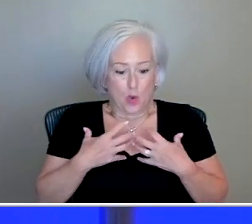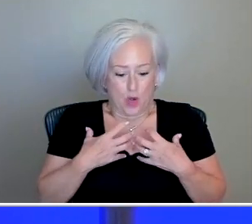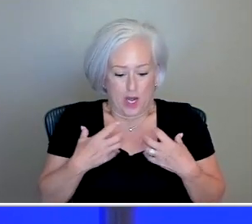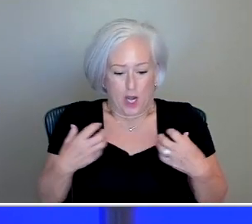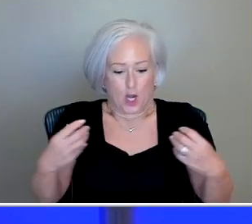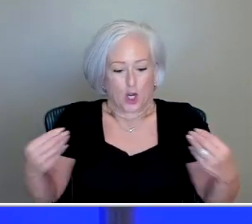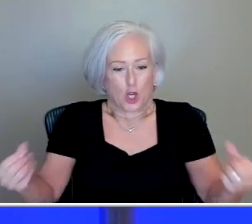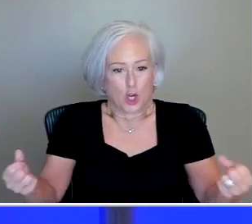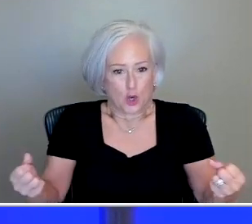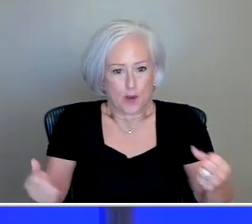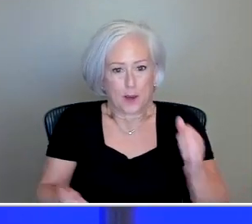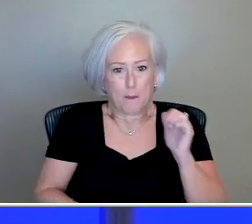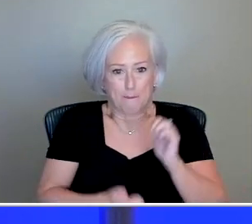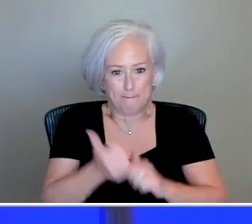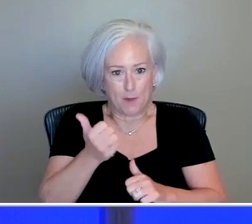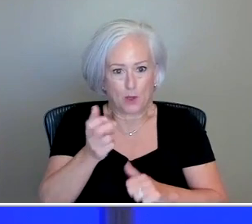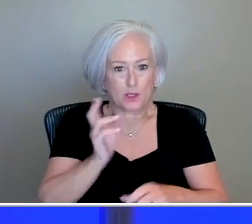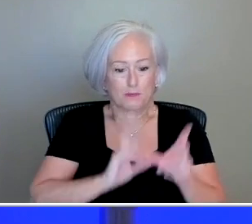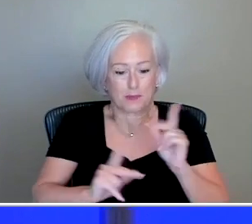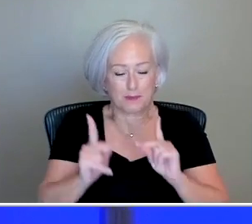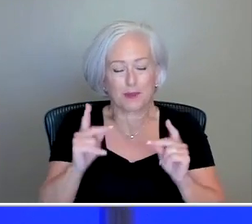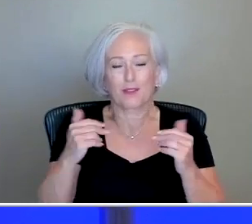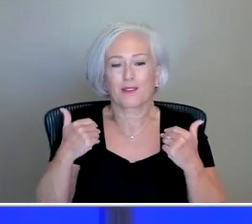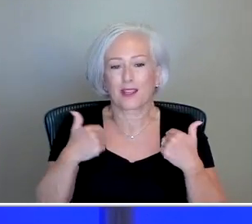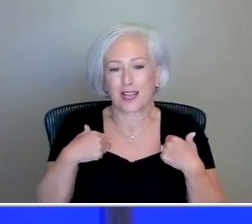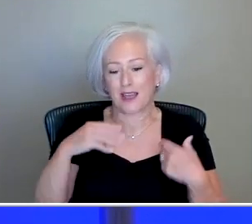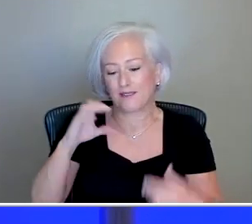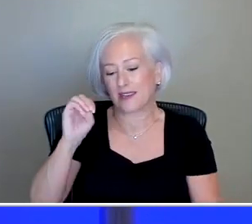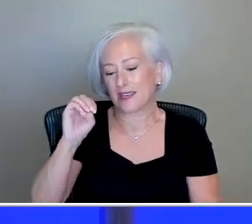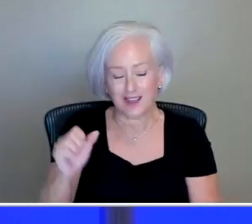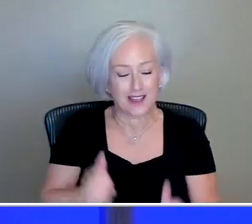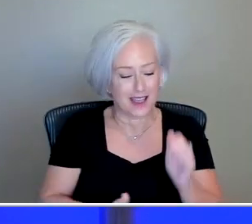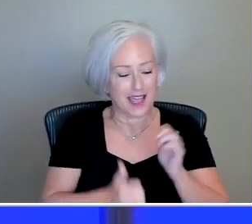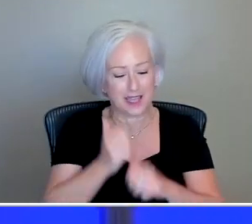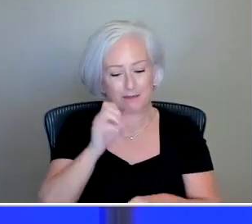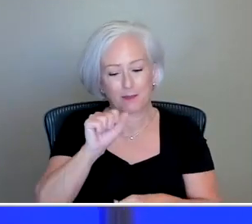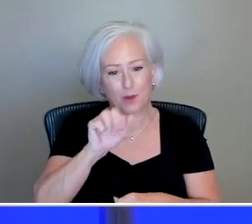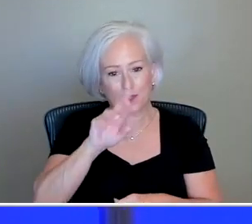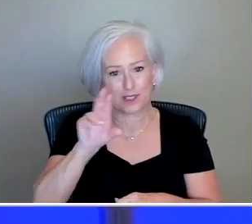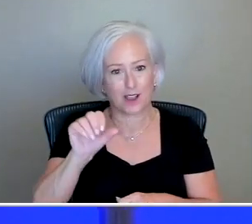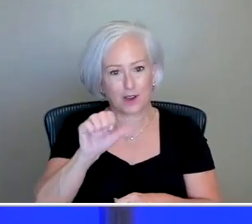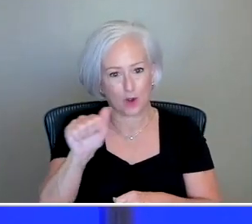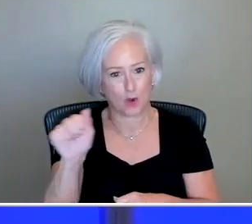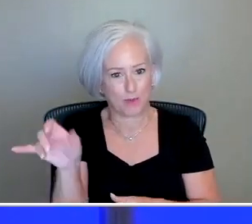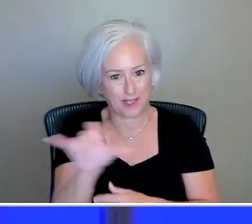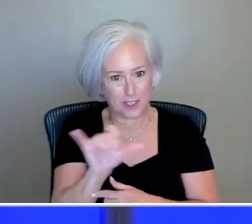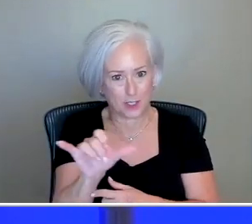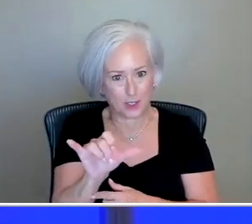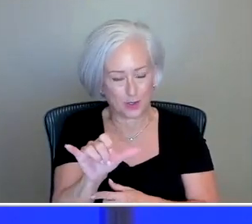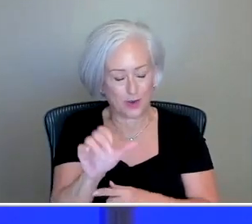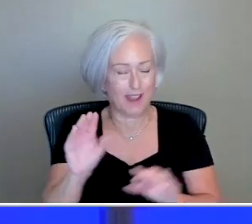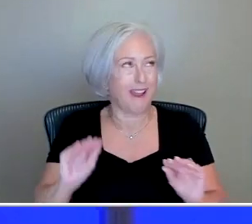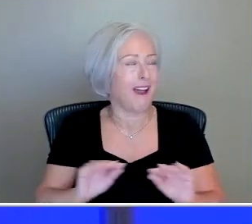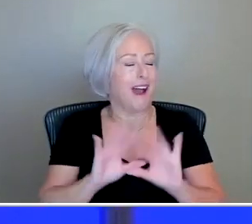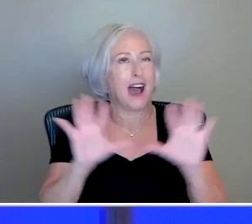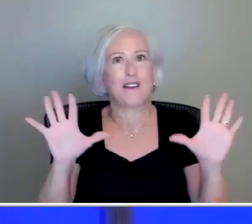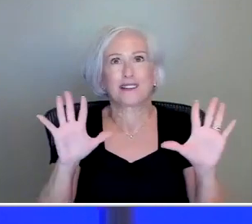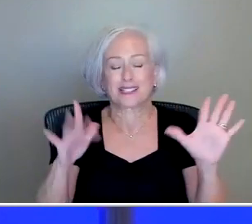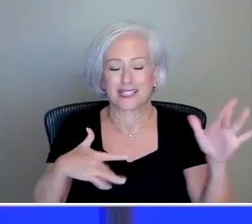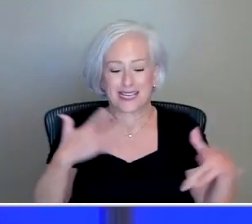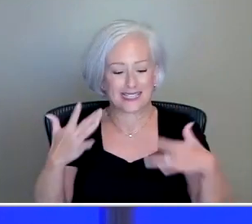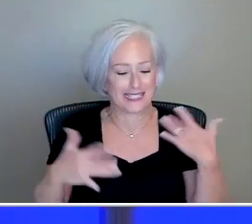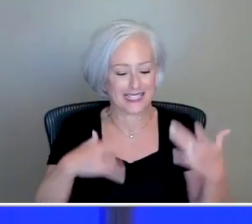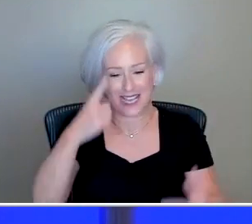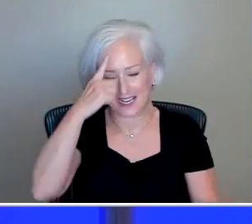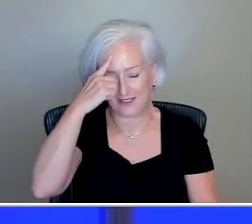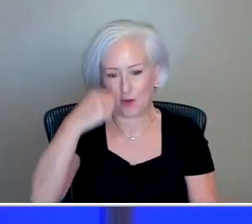extraskeletal osteosarcomas, as well as most other sarcomas as well. That's obviously exciting for me. I'm just going to reiterate, because Gary,